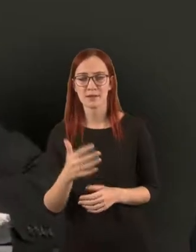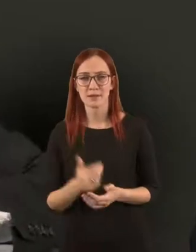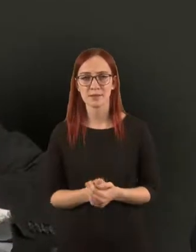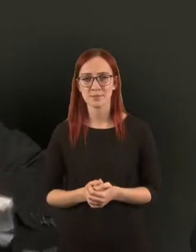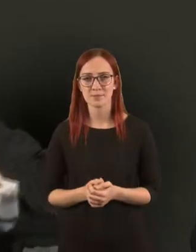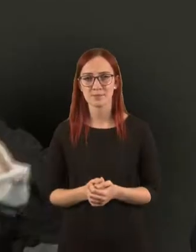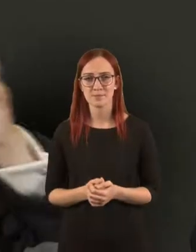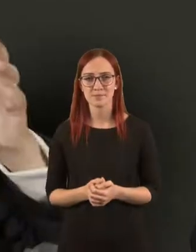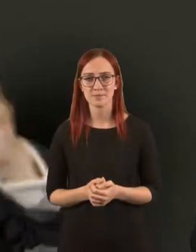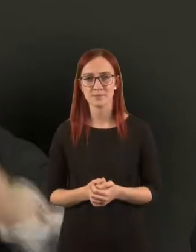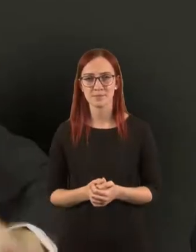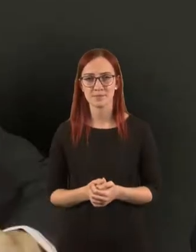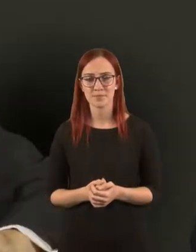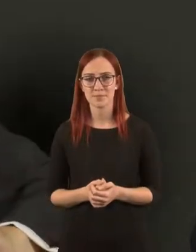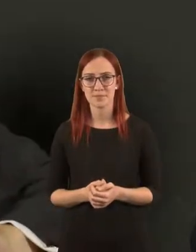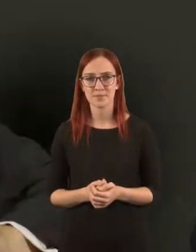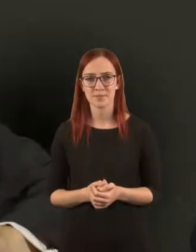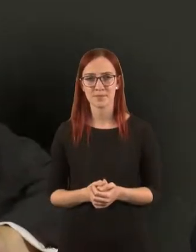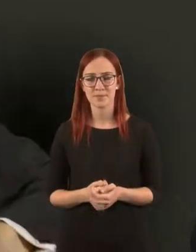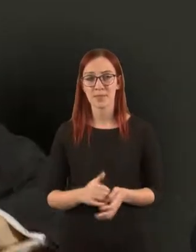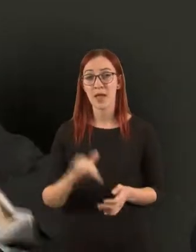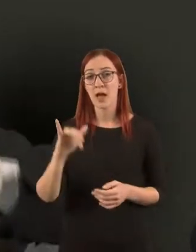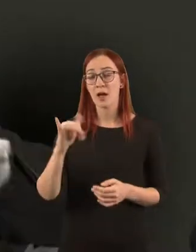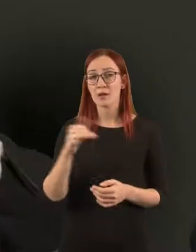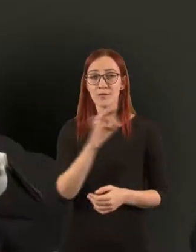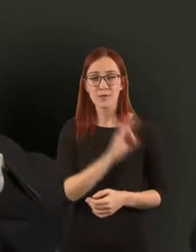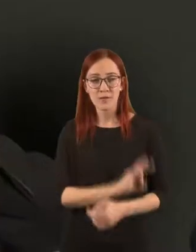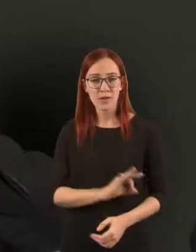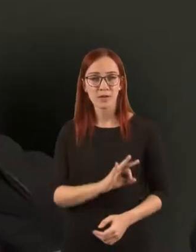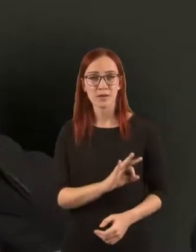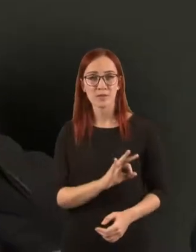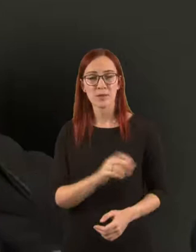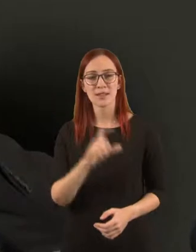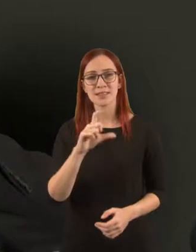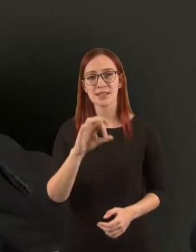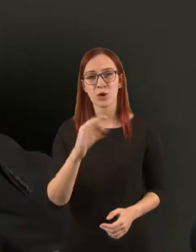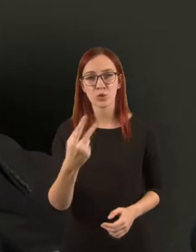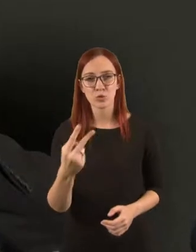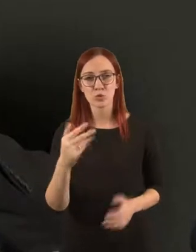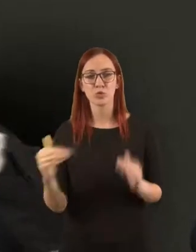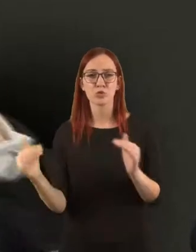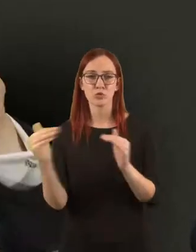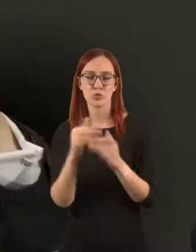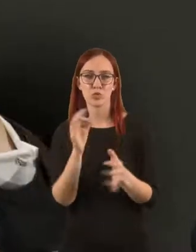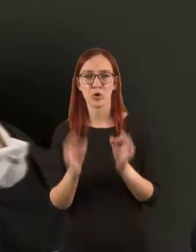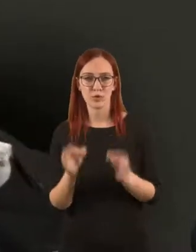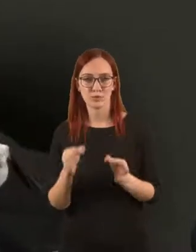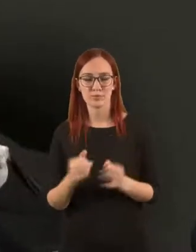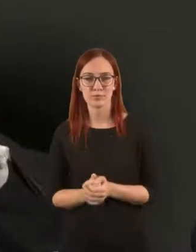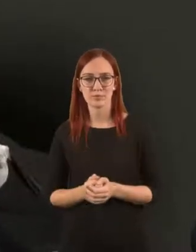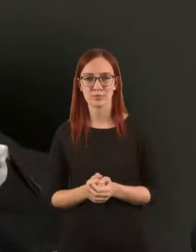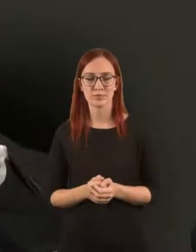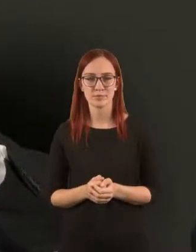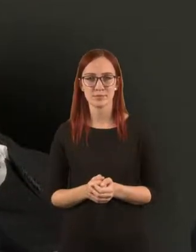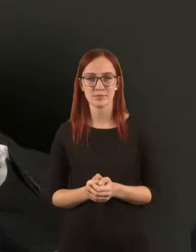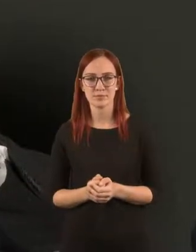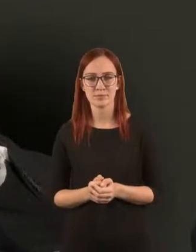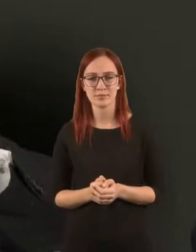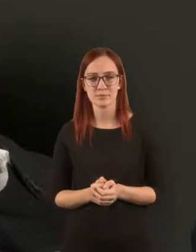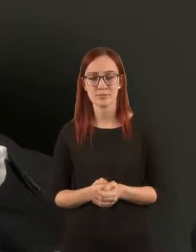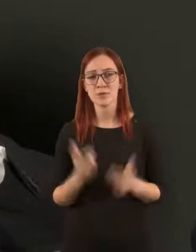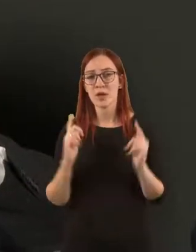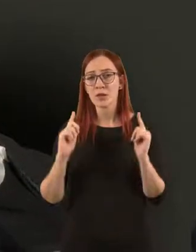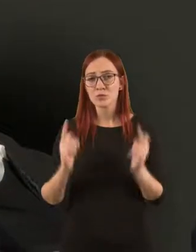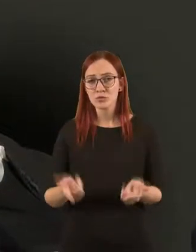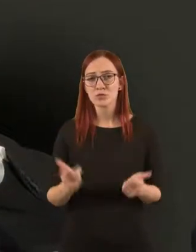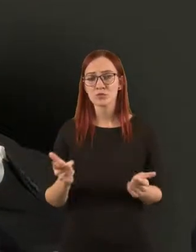set of economic instruments helps the policy that we are, of course,